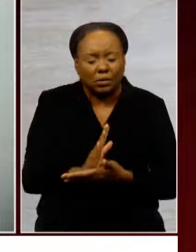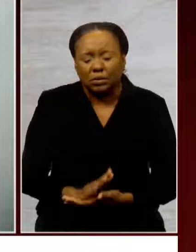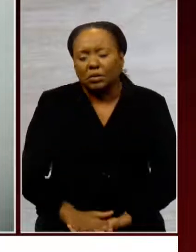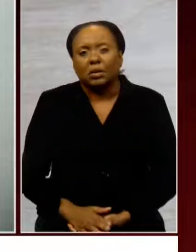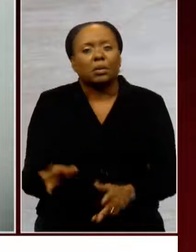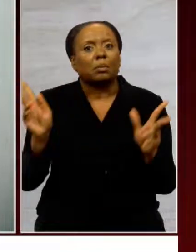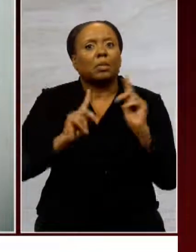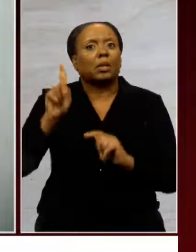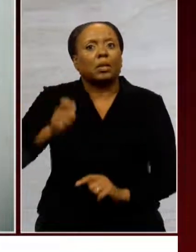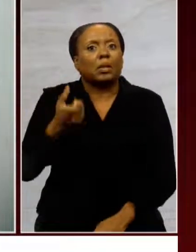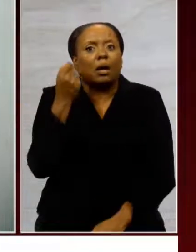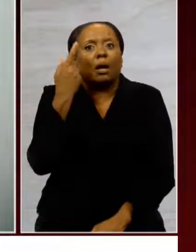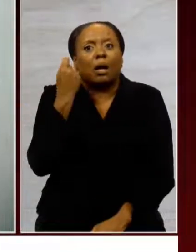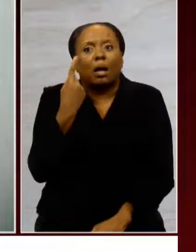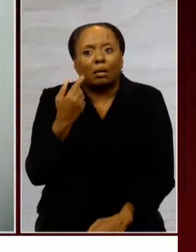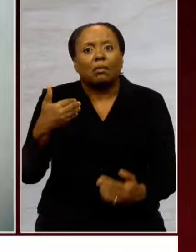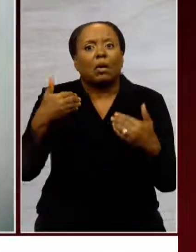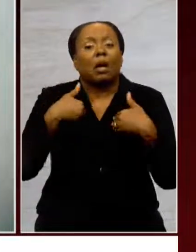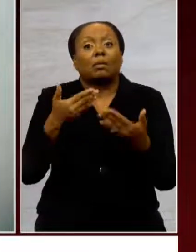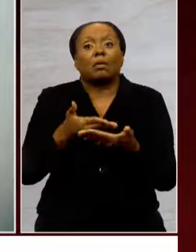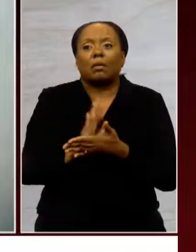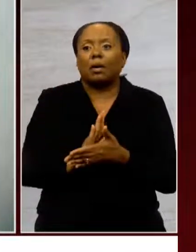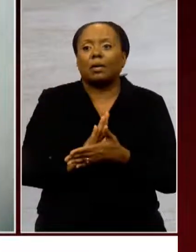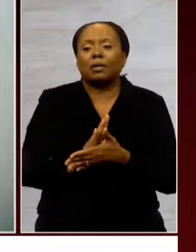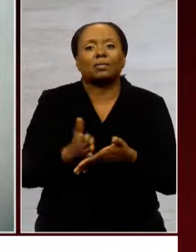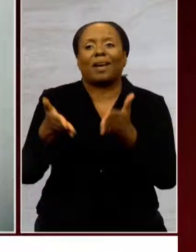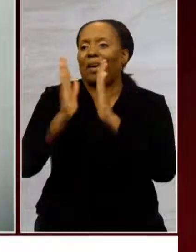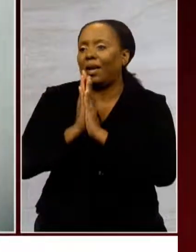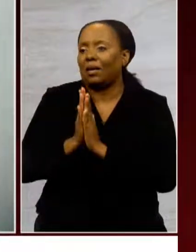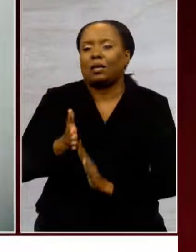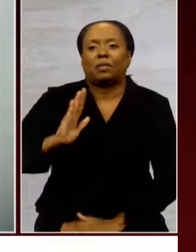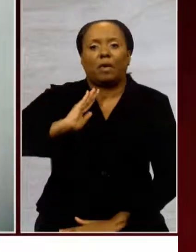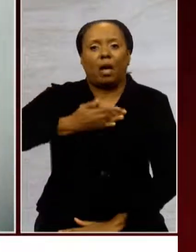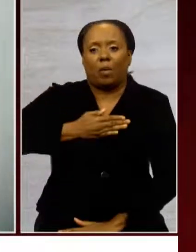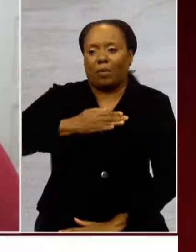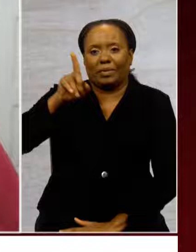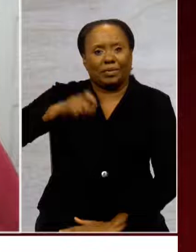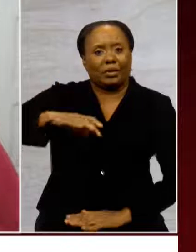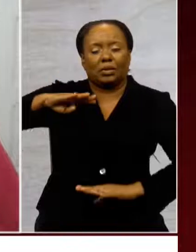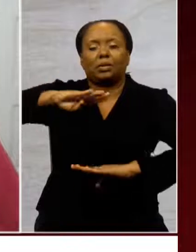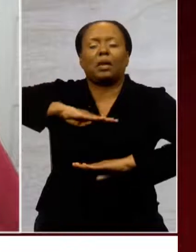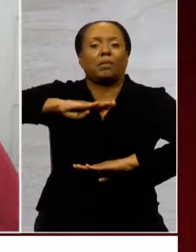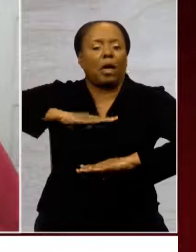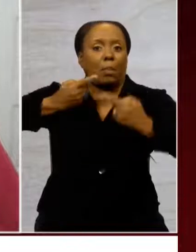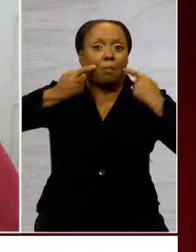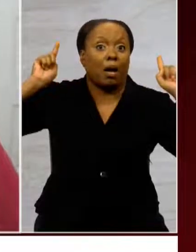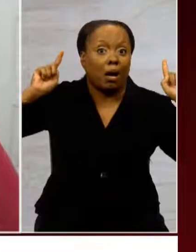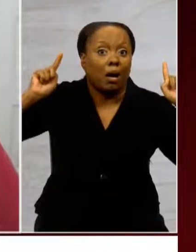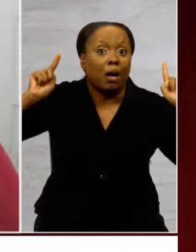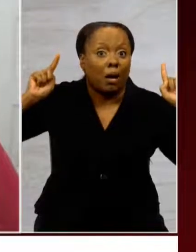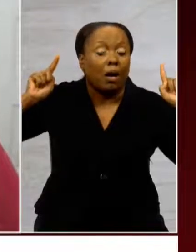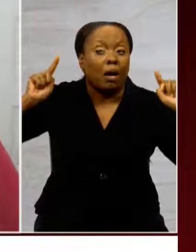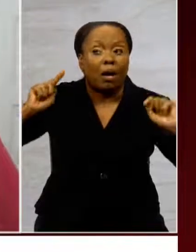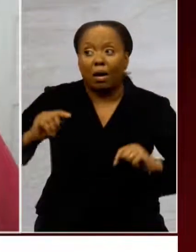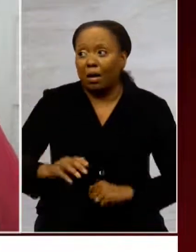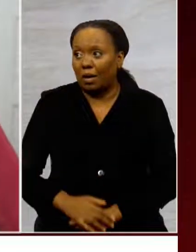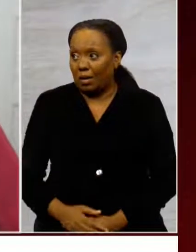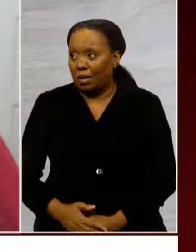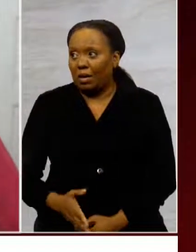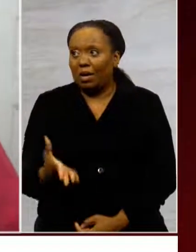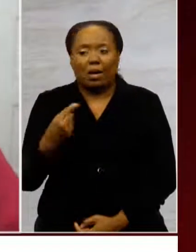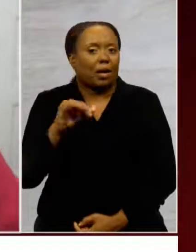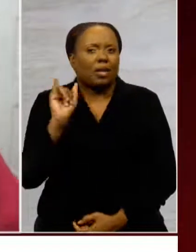understand that we have the right to ask for our needs to be met. And what And you we've just only mentioned there, barely scratched